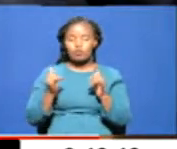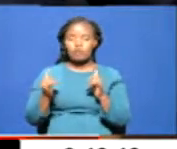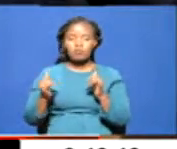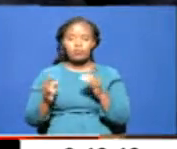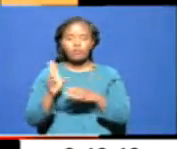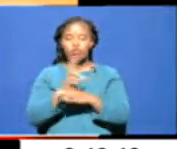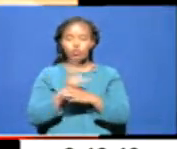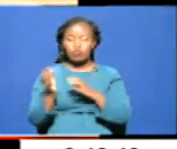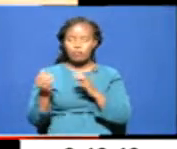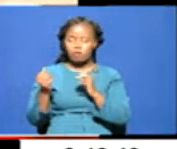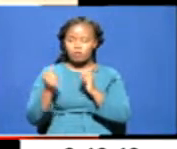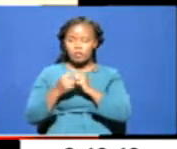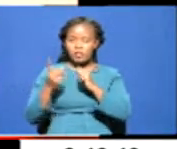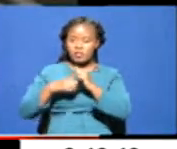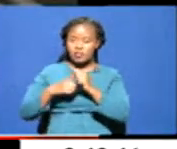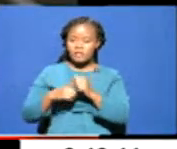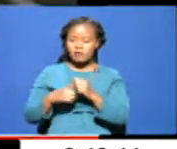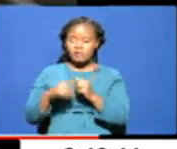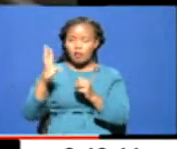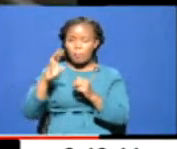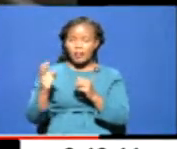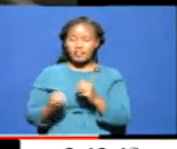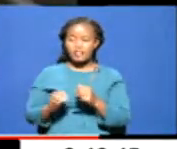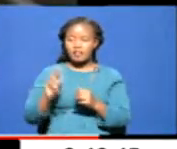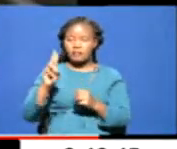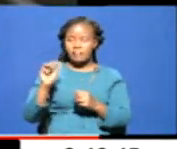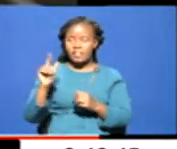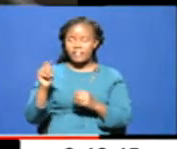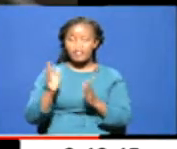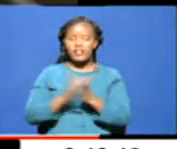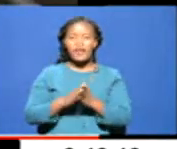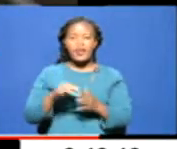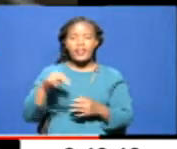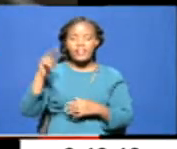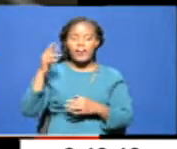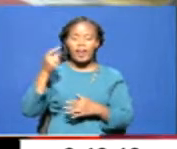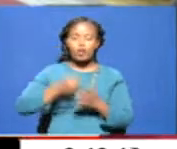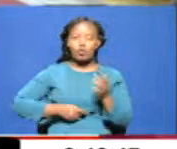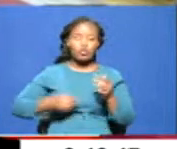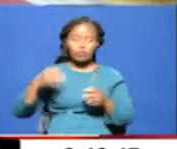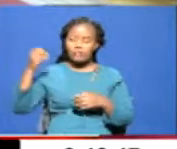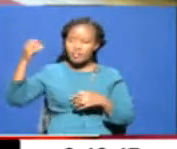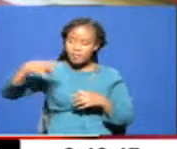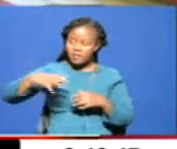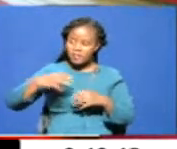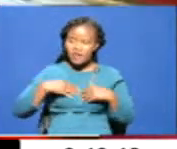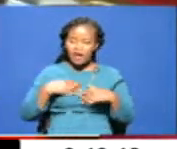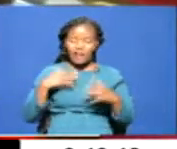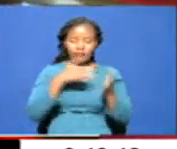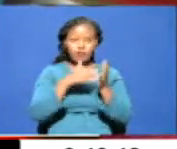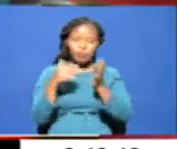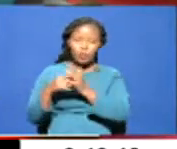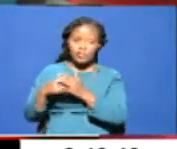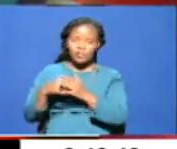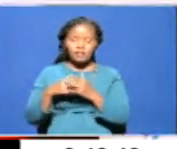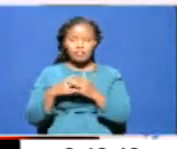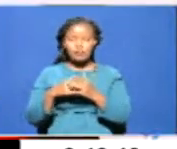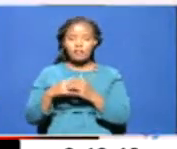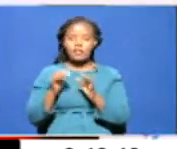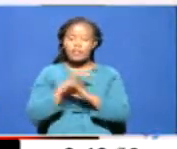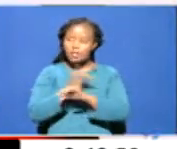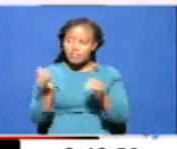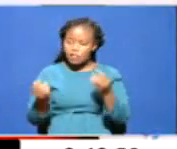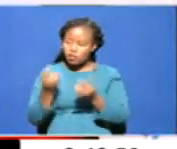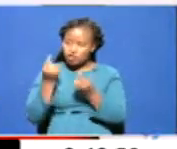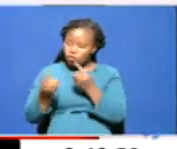gas and high cost of electricity is watering down efforts to make clean cooking accessible and affordable.